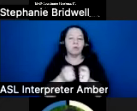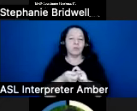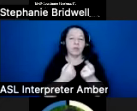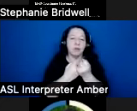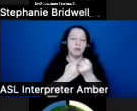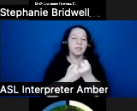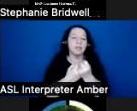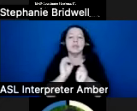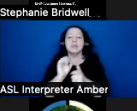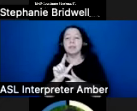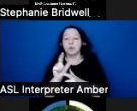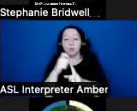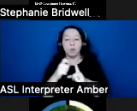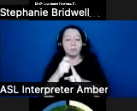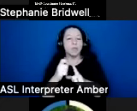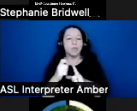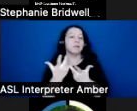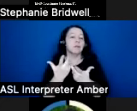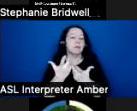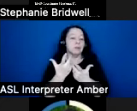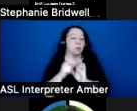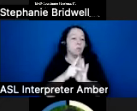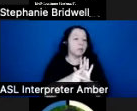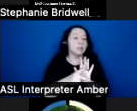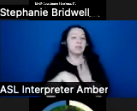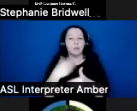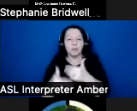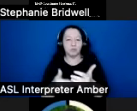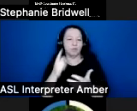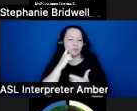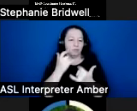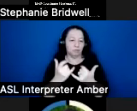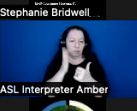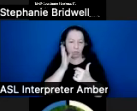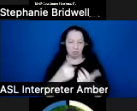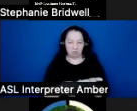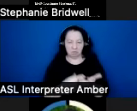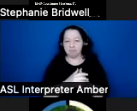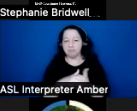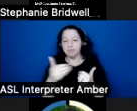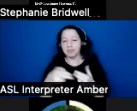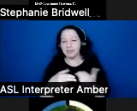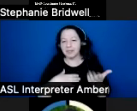and procedures today. All right, next slide, please.